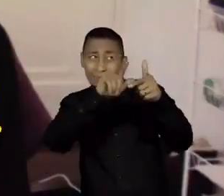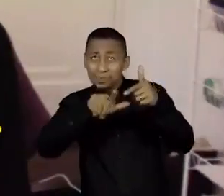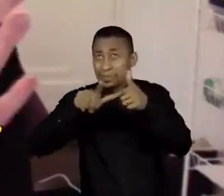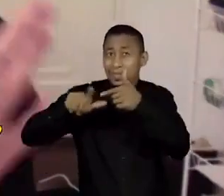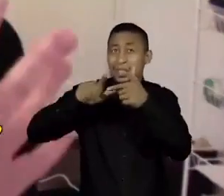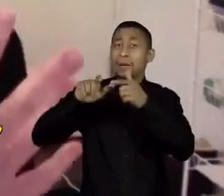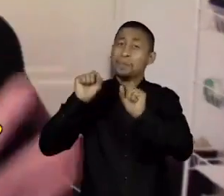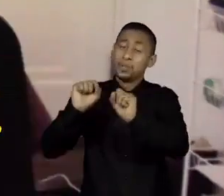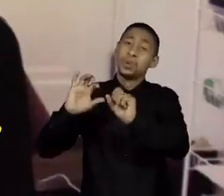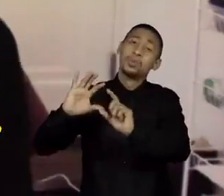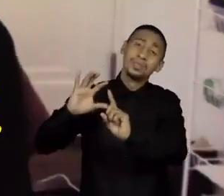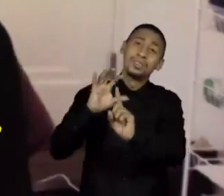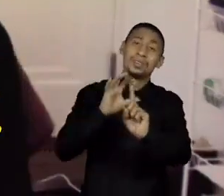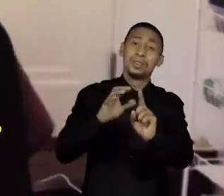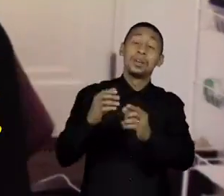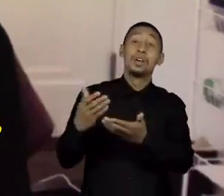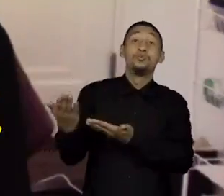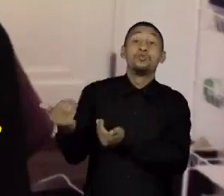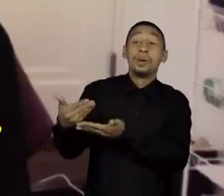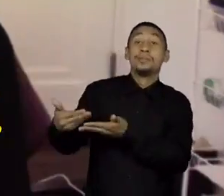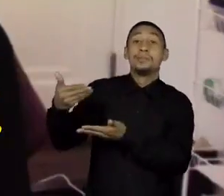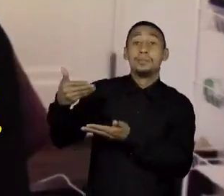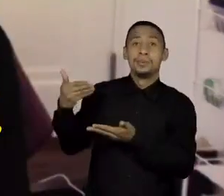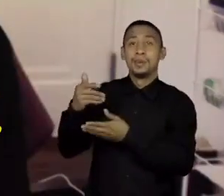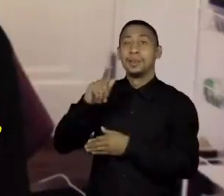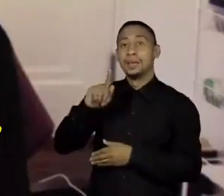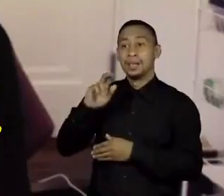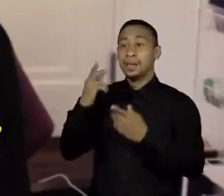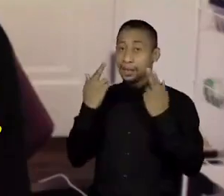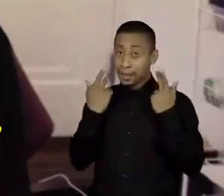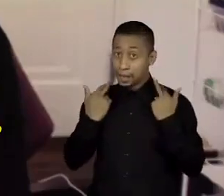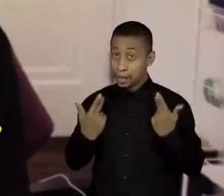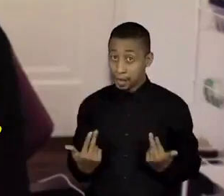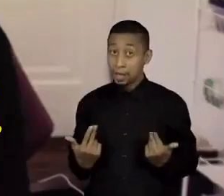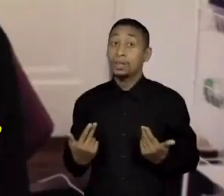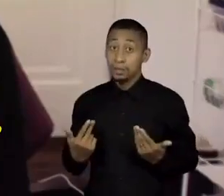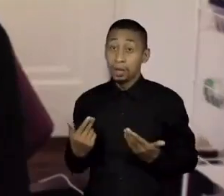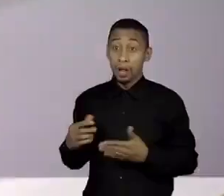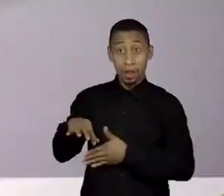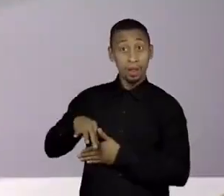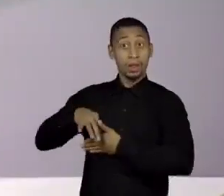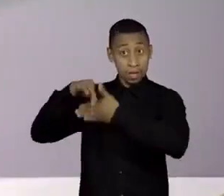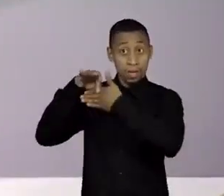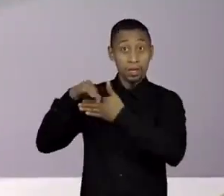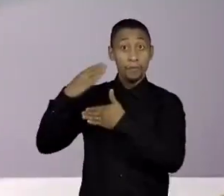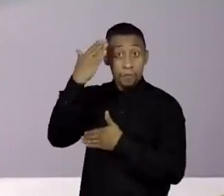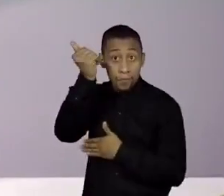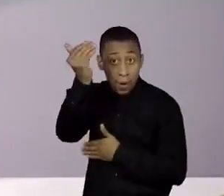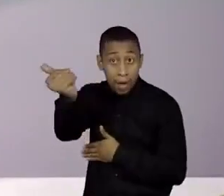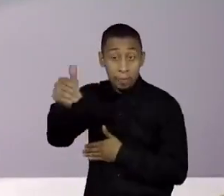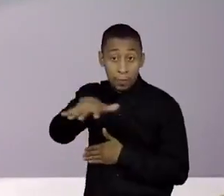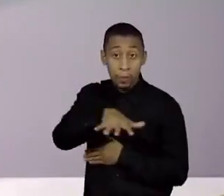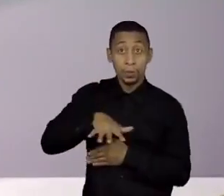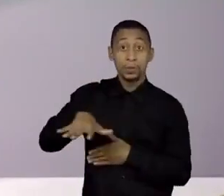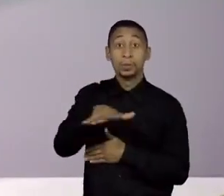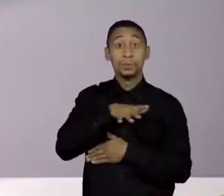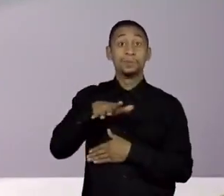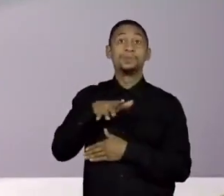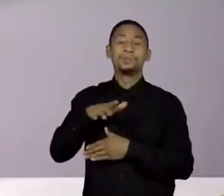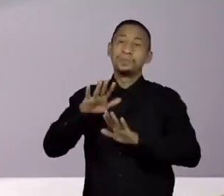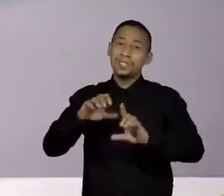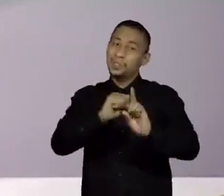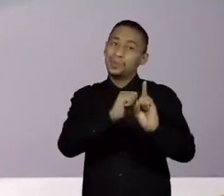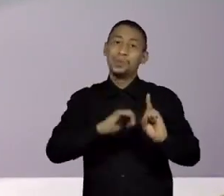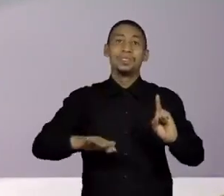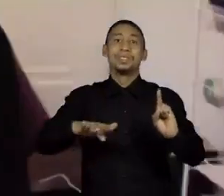world. We know Greta, of course, is the famous leader of this youth movement. But in every society, that is